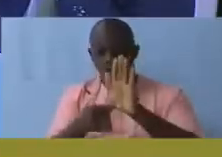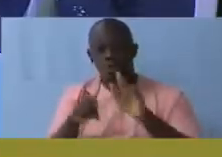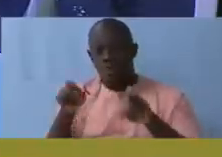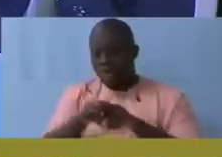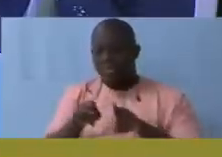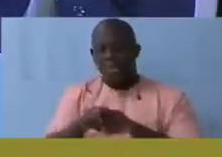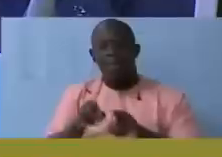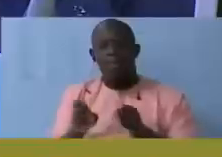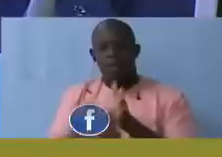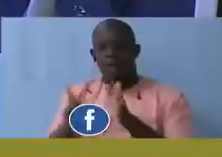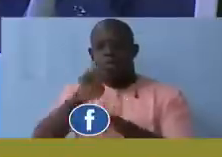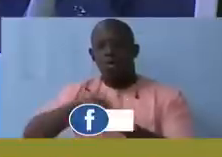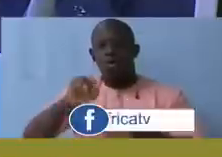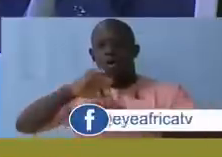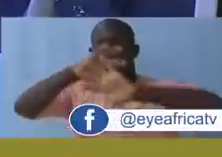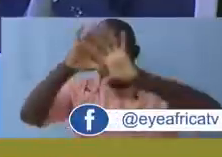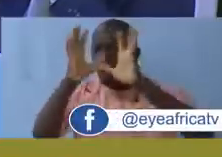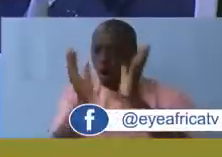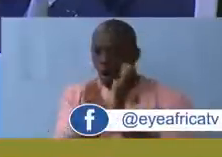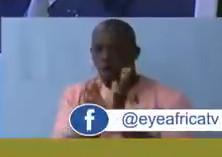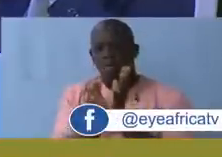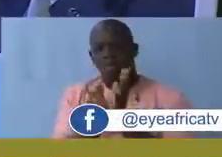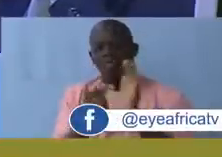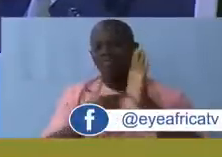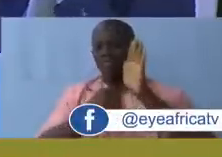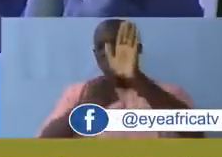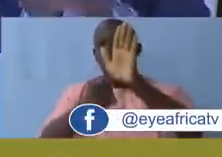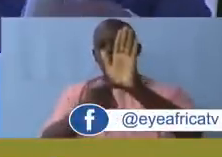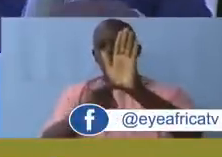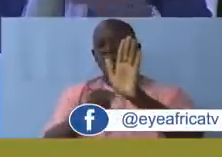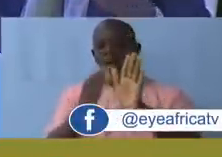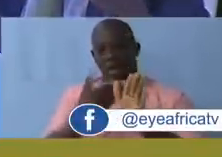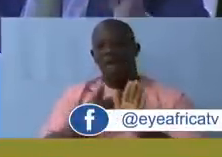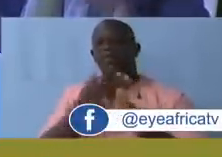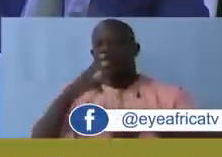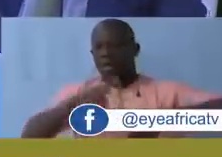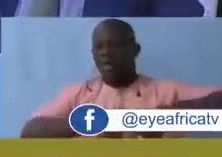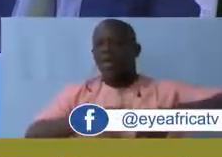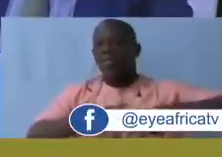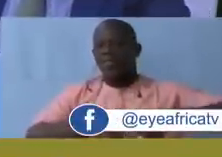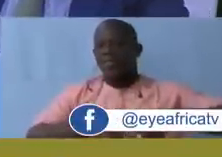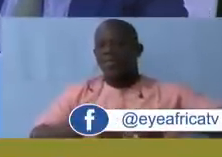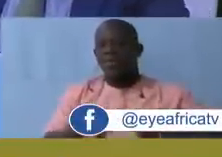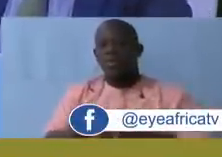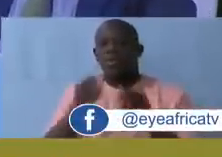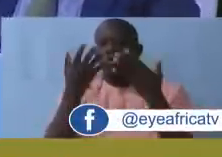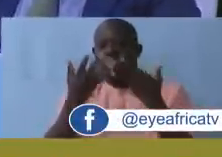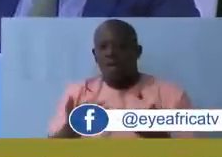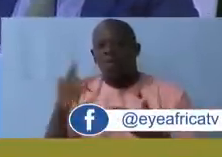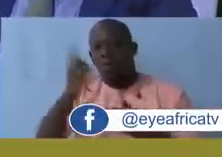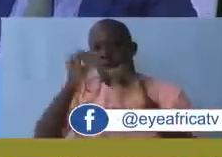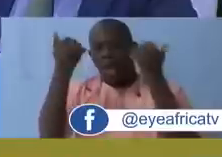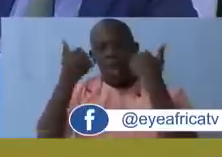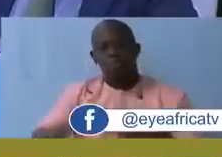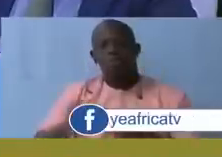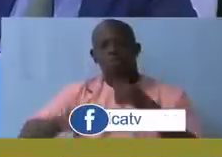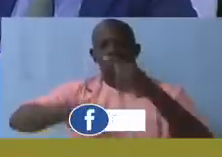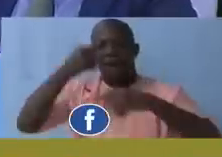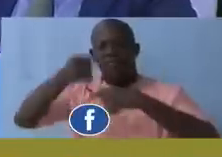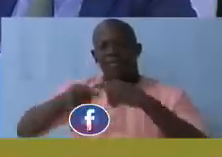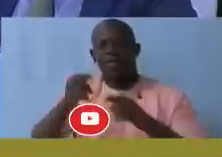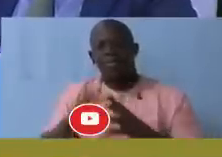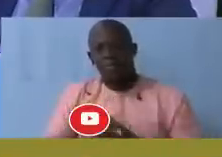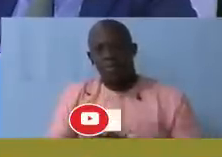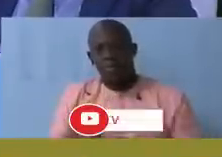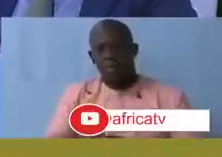They all came out positive. They all came out positive. All right. Yeah. And what happened after that? Did